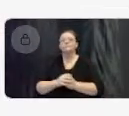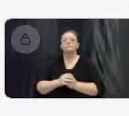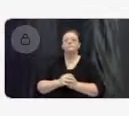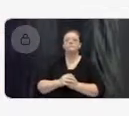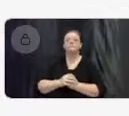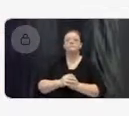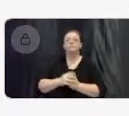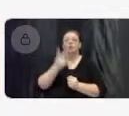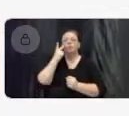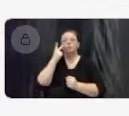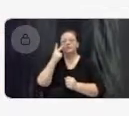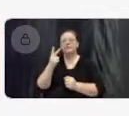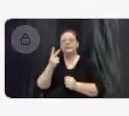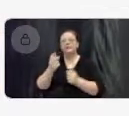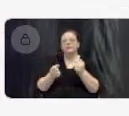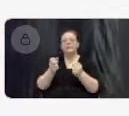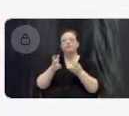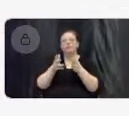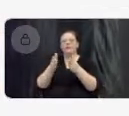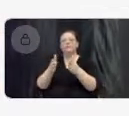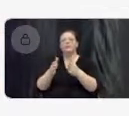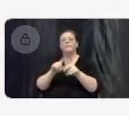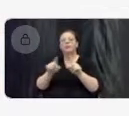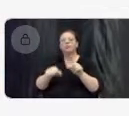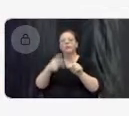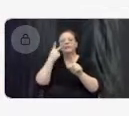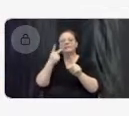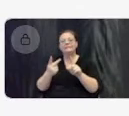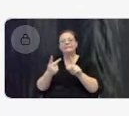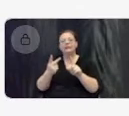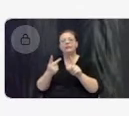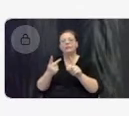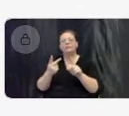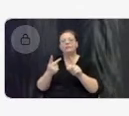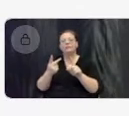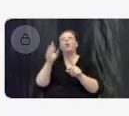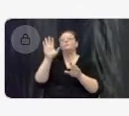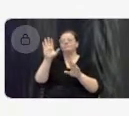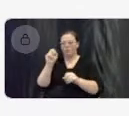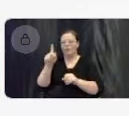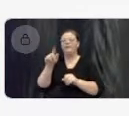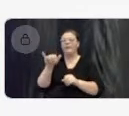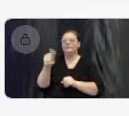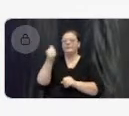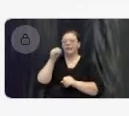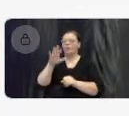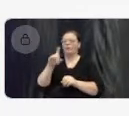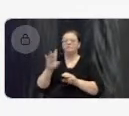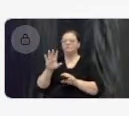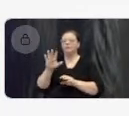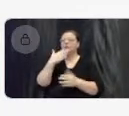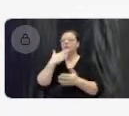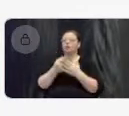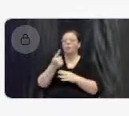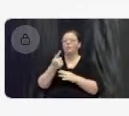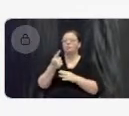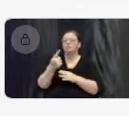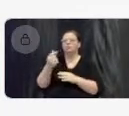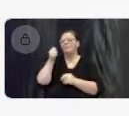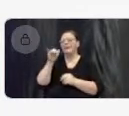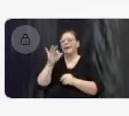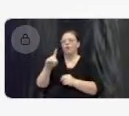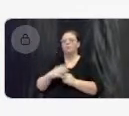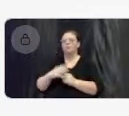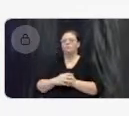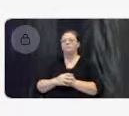Okay, there's the parking lot, but there you can see where there's okay, there's the backyard. That's a good one. Let's go to the backyard.